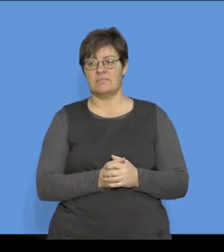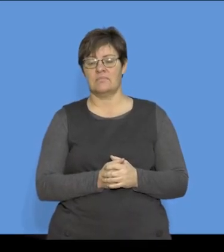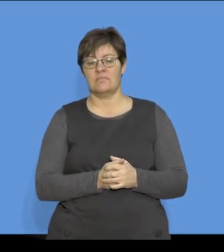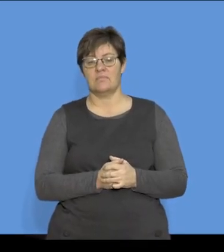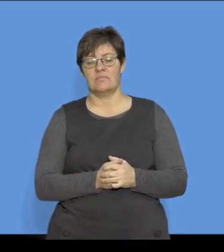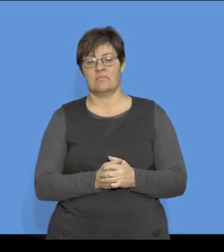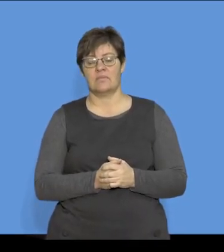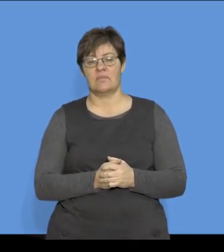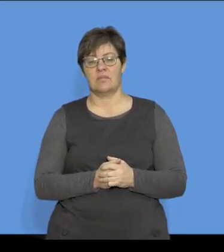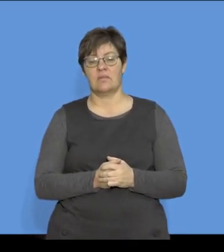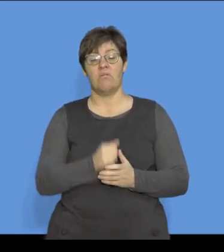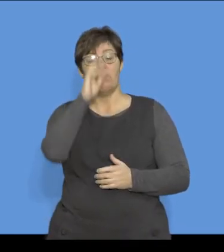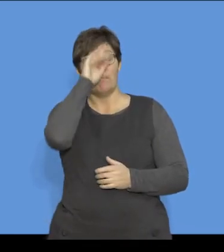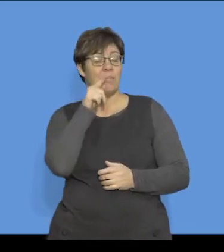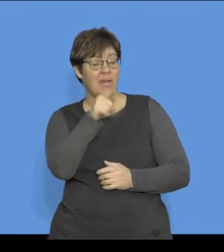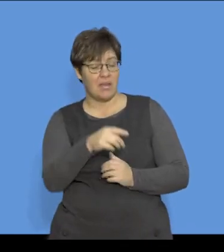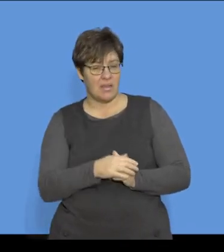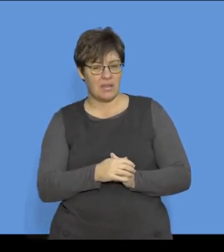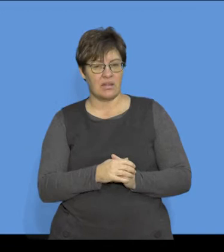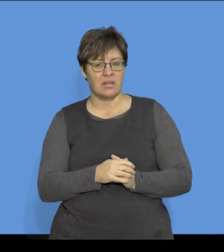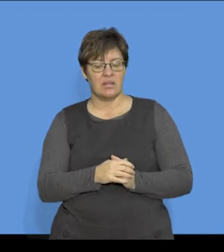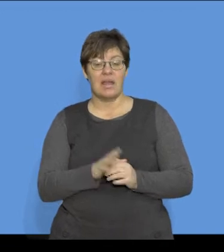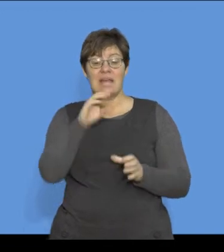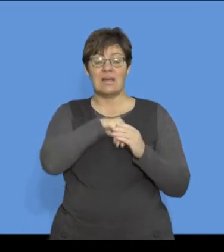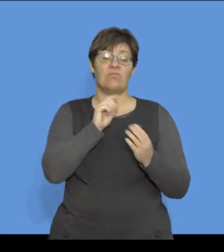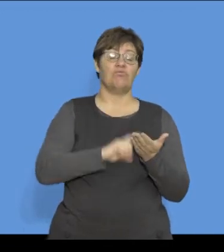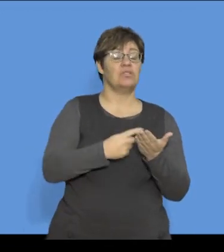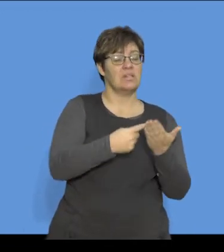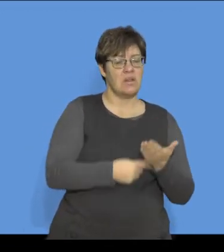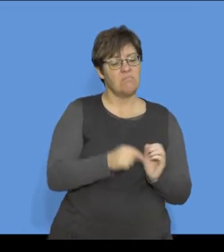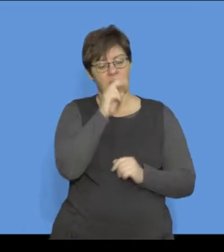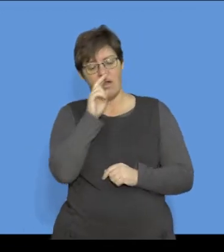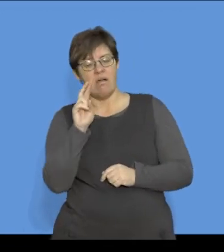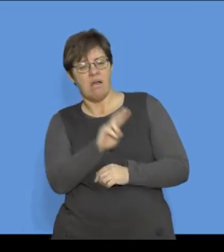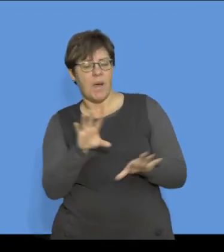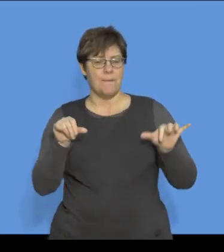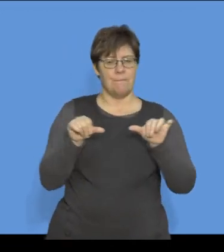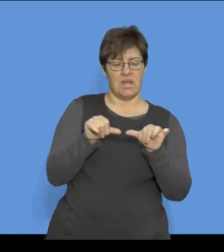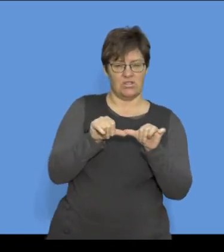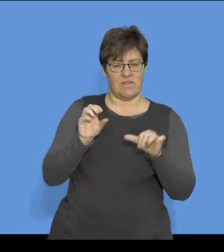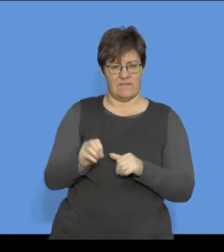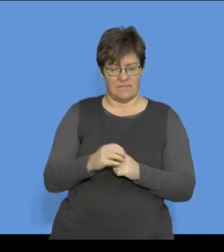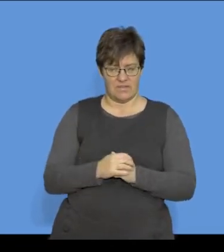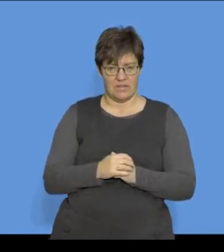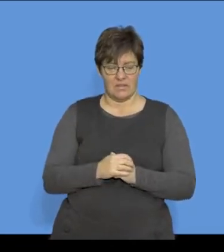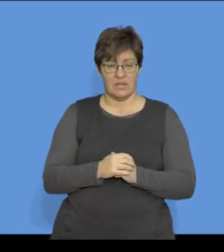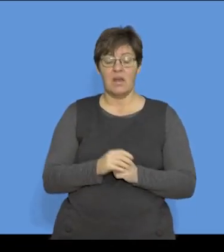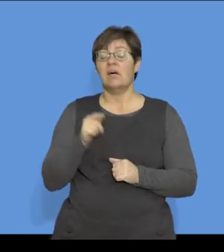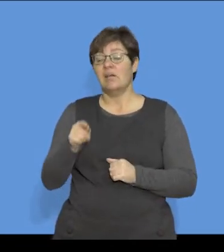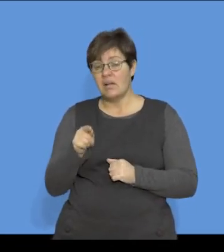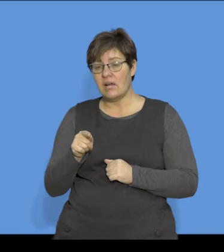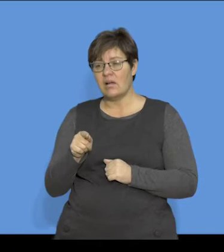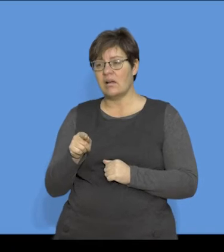So remember we said when you're applying inductive reasoning, you observe and you measure, and then you develop a